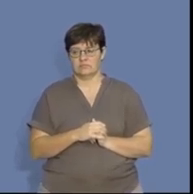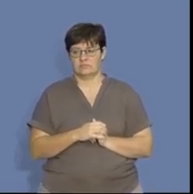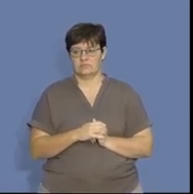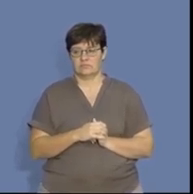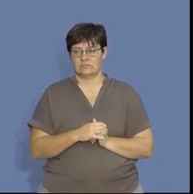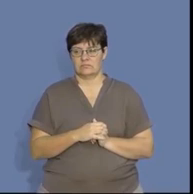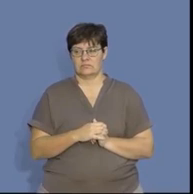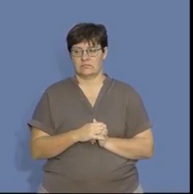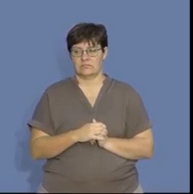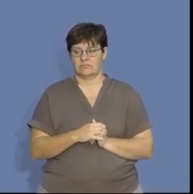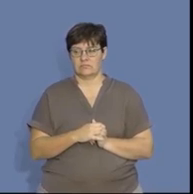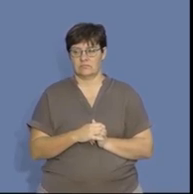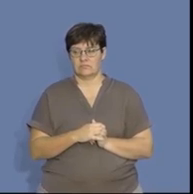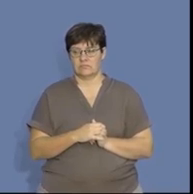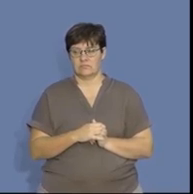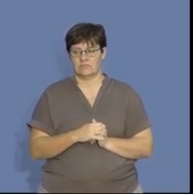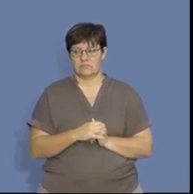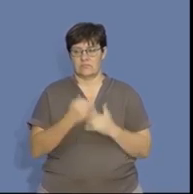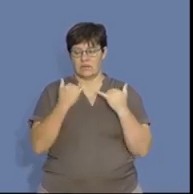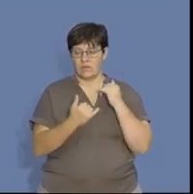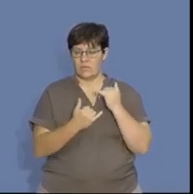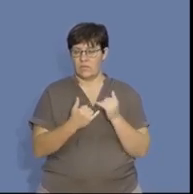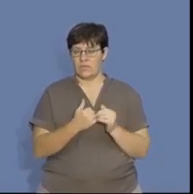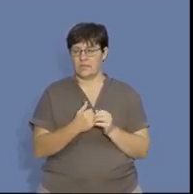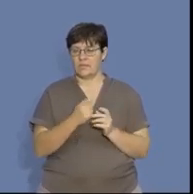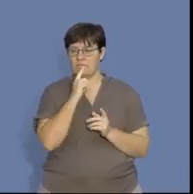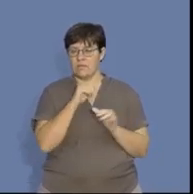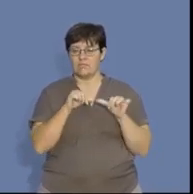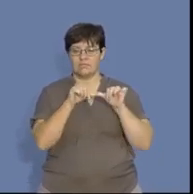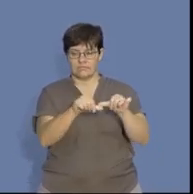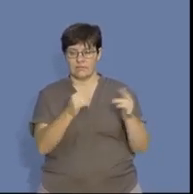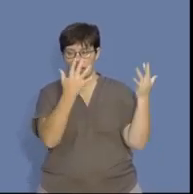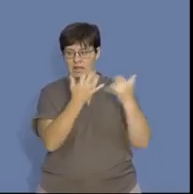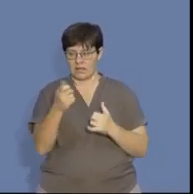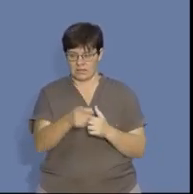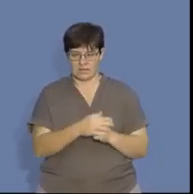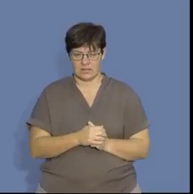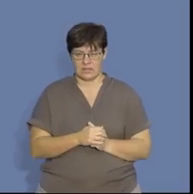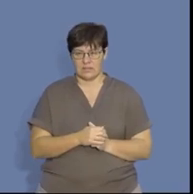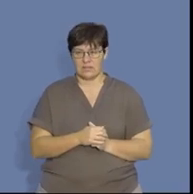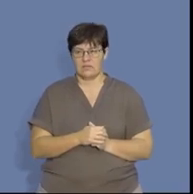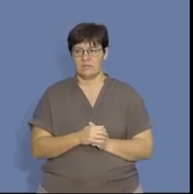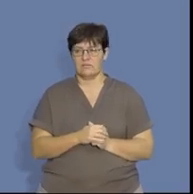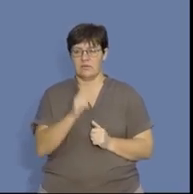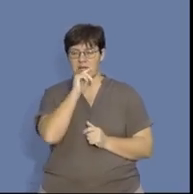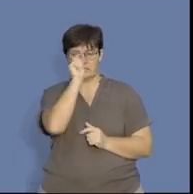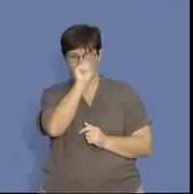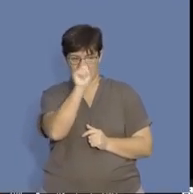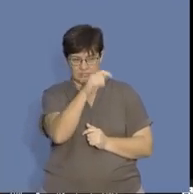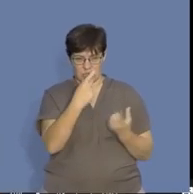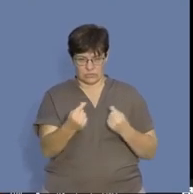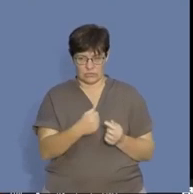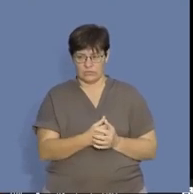2,000. Okay, right. So let's now continue with the calculation. So quite a bit